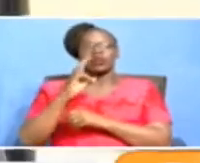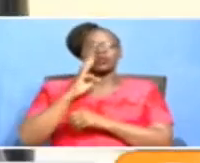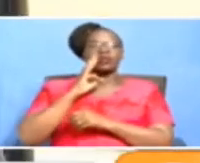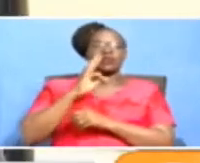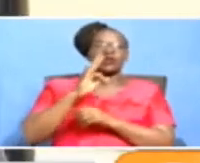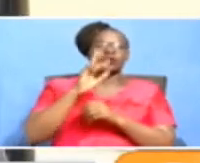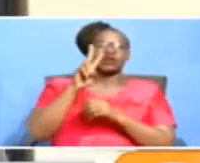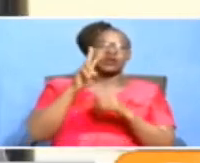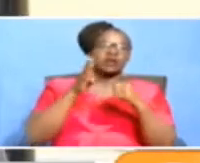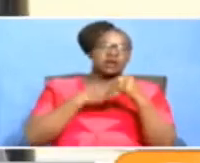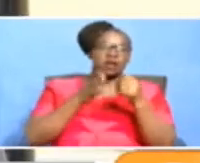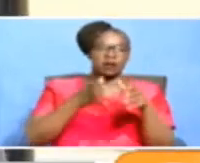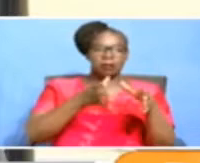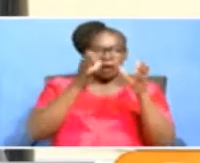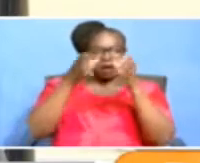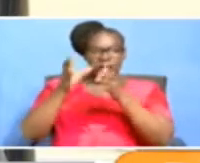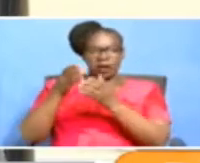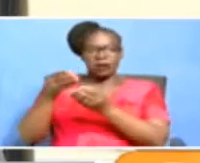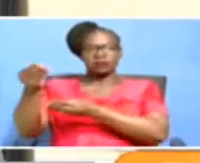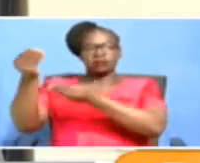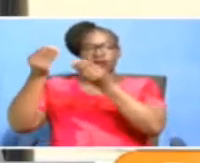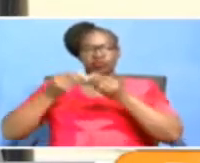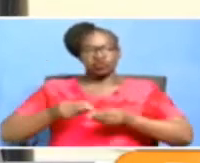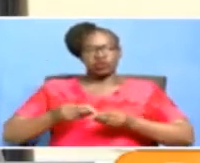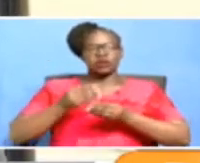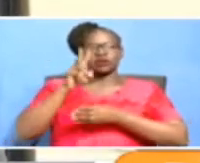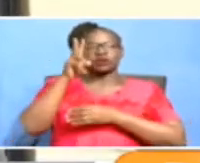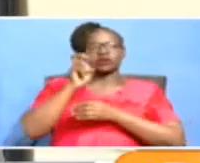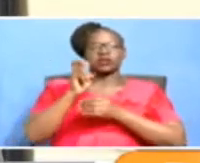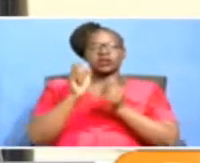3,792,329 bags procured during the